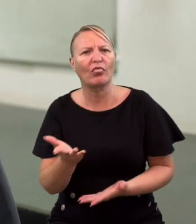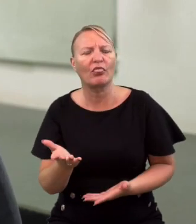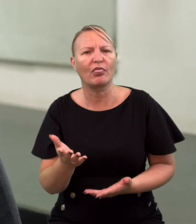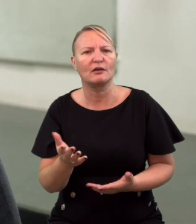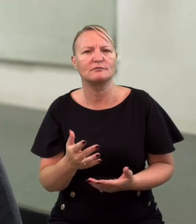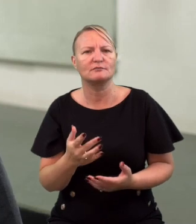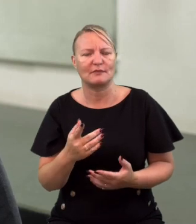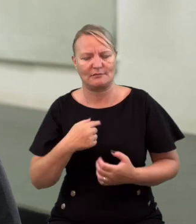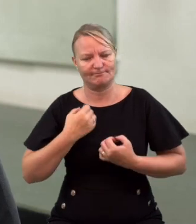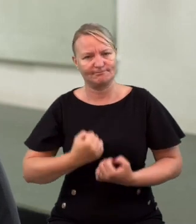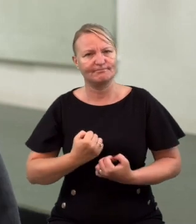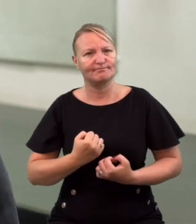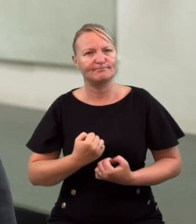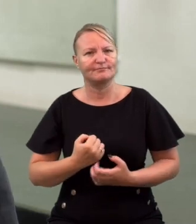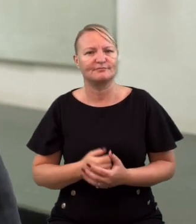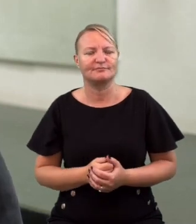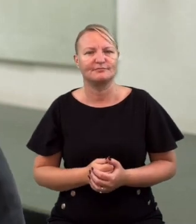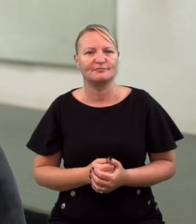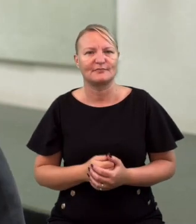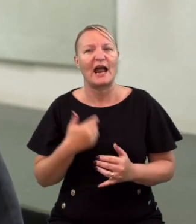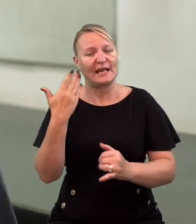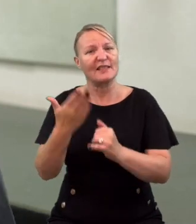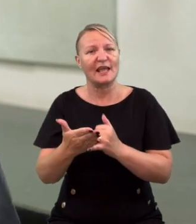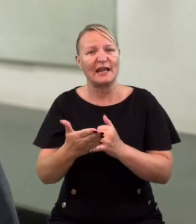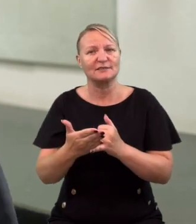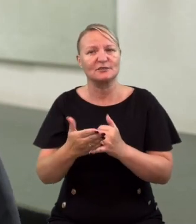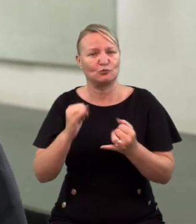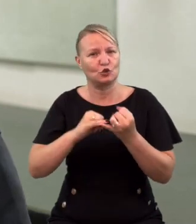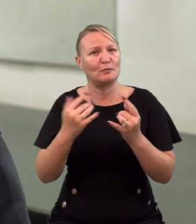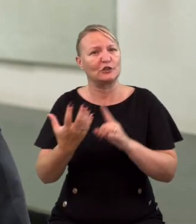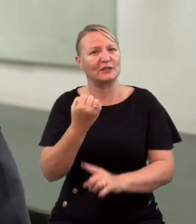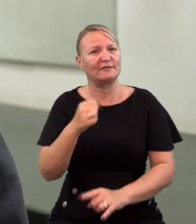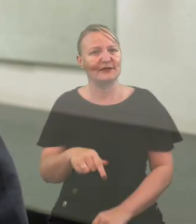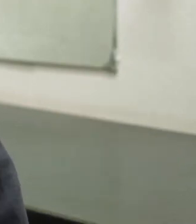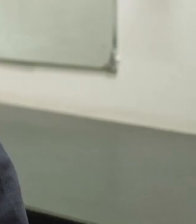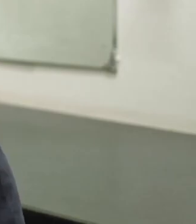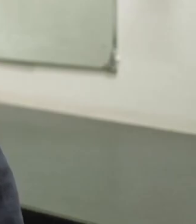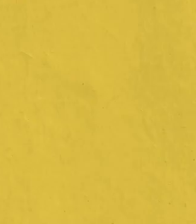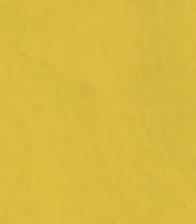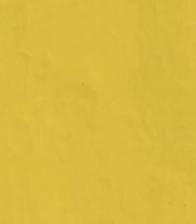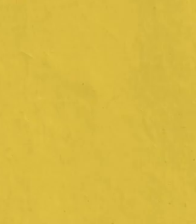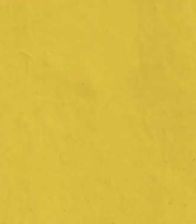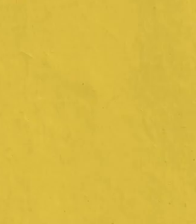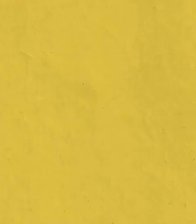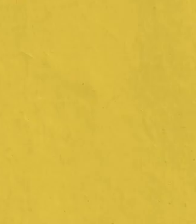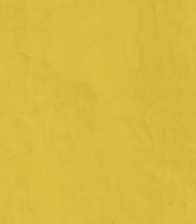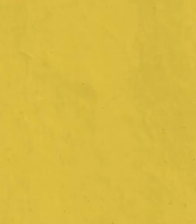he wants to be firm in his decision. And I feel like we reach there in the end with Subi.